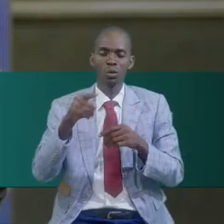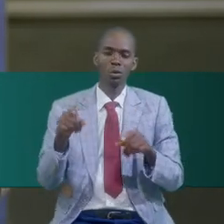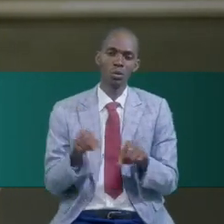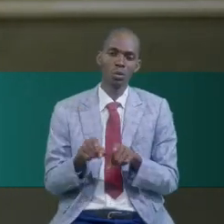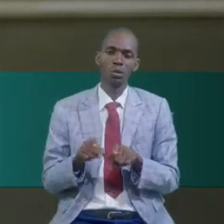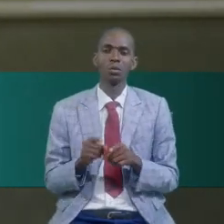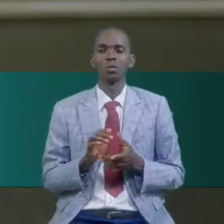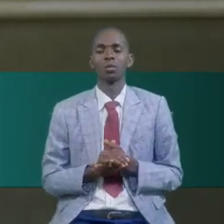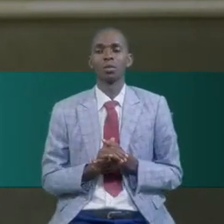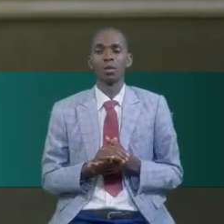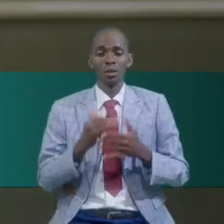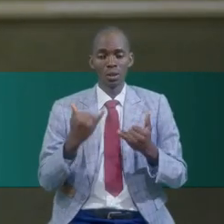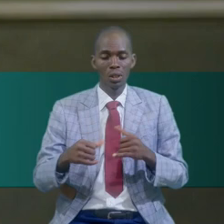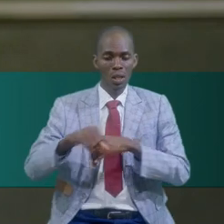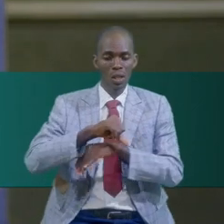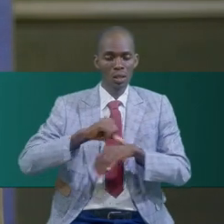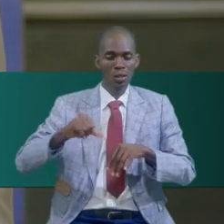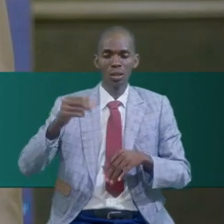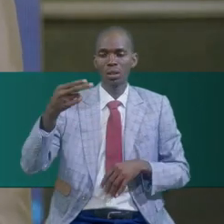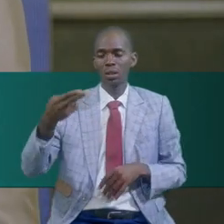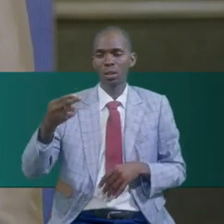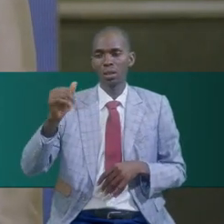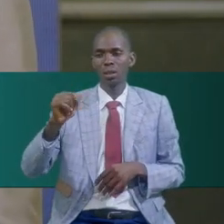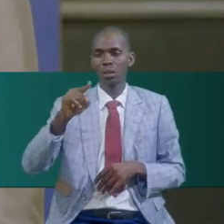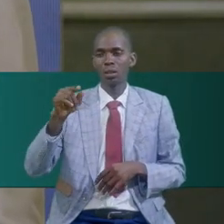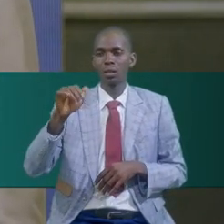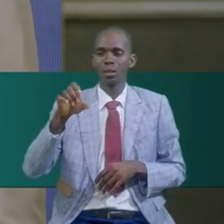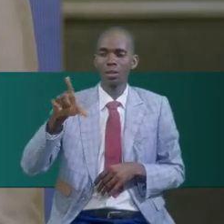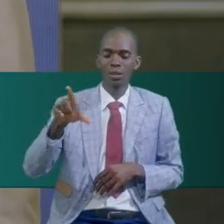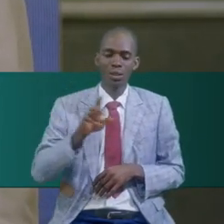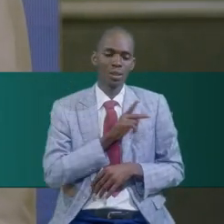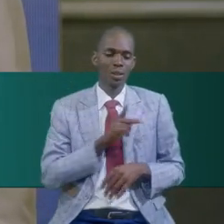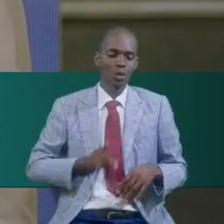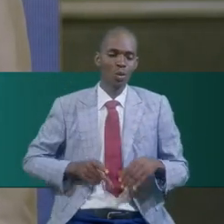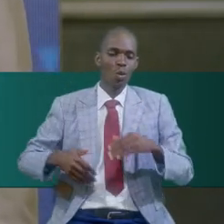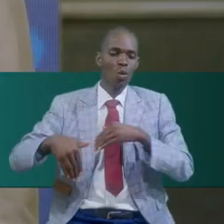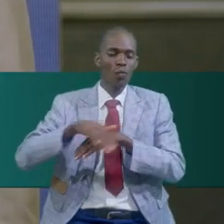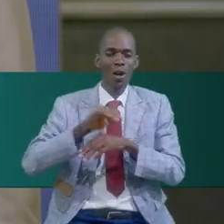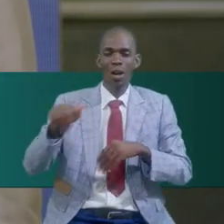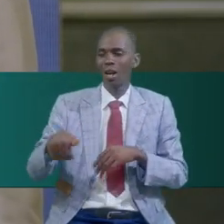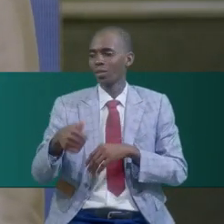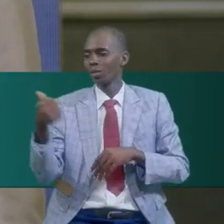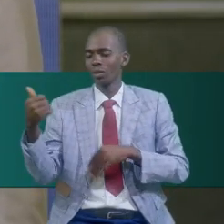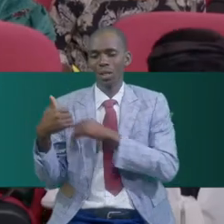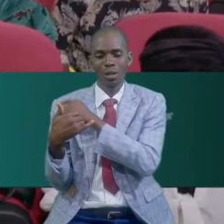Anoint Azael, king over another country, foreign ministry,